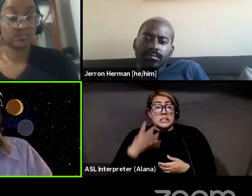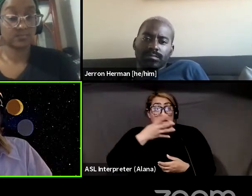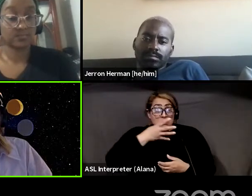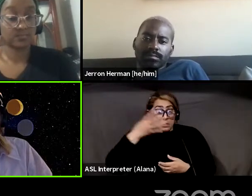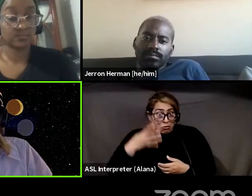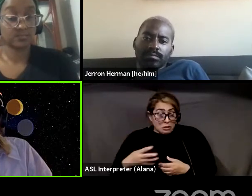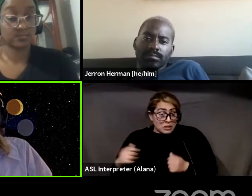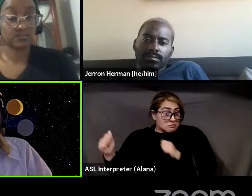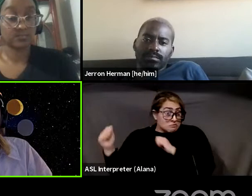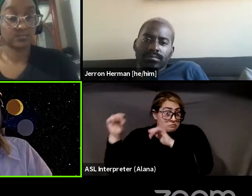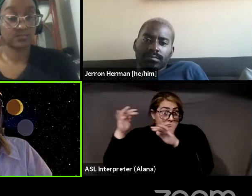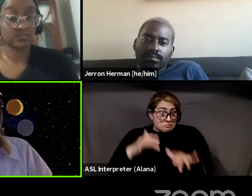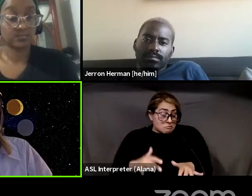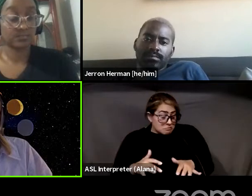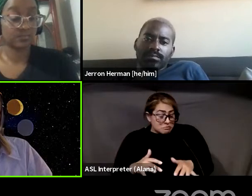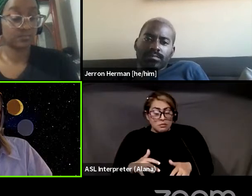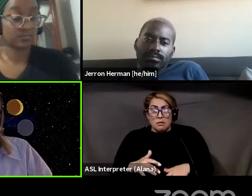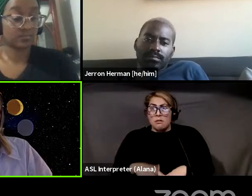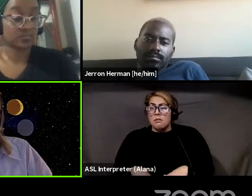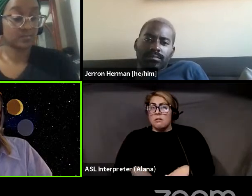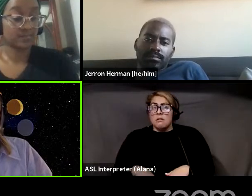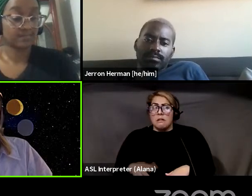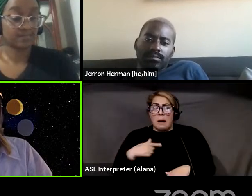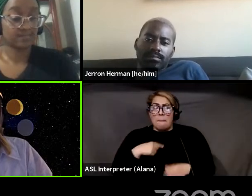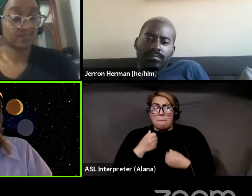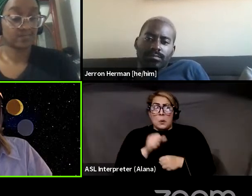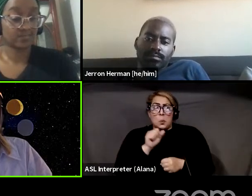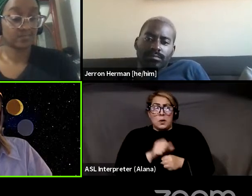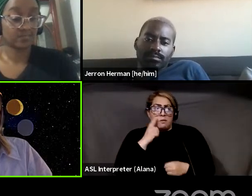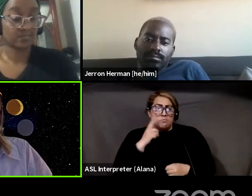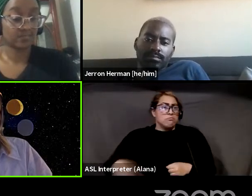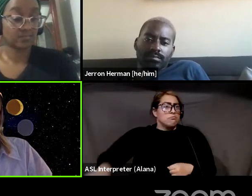immigrants. I think,